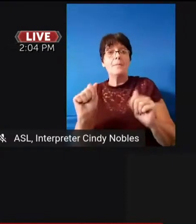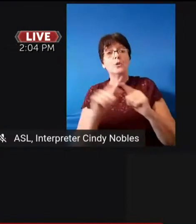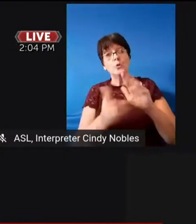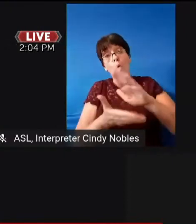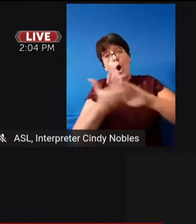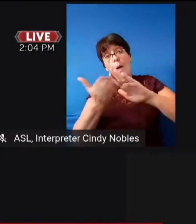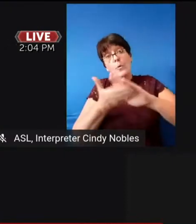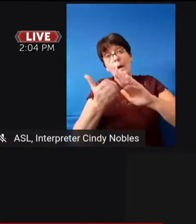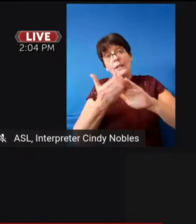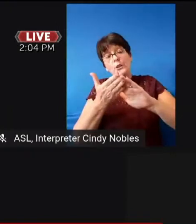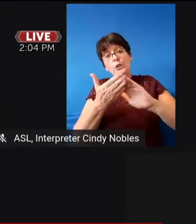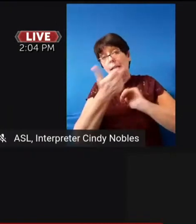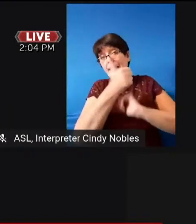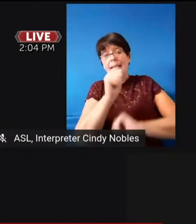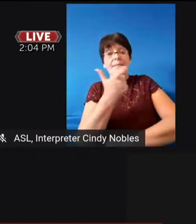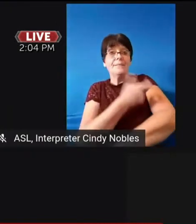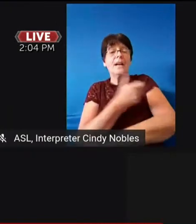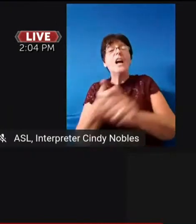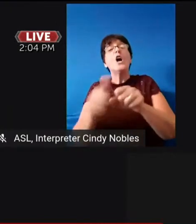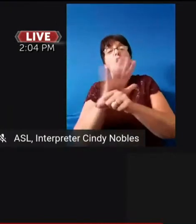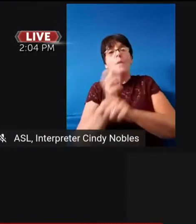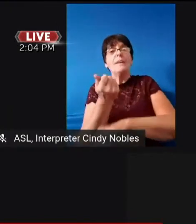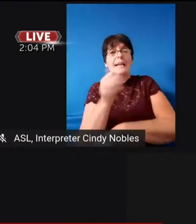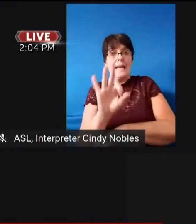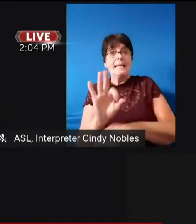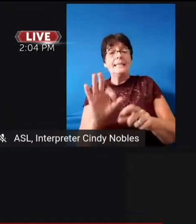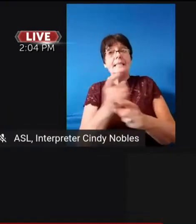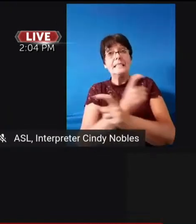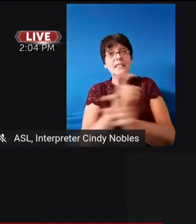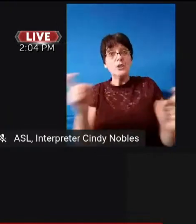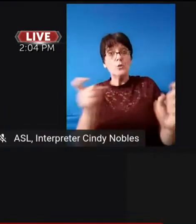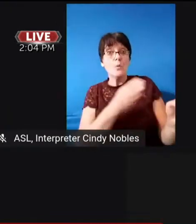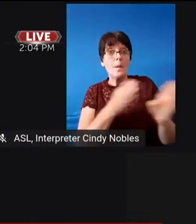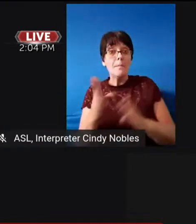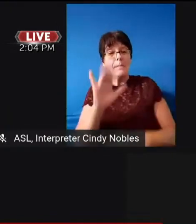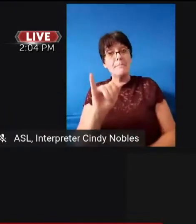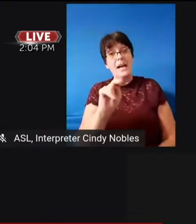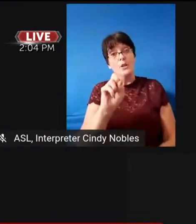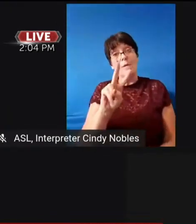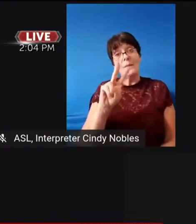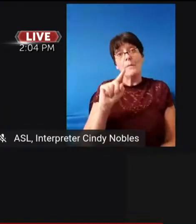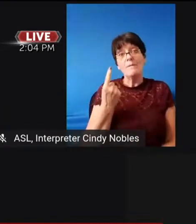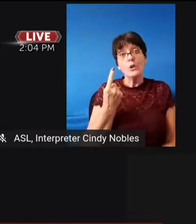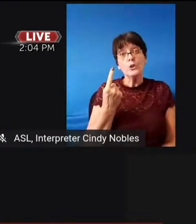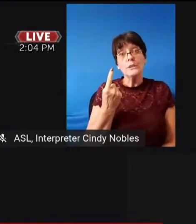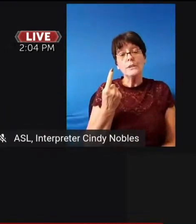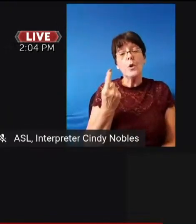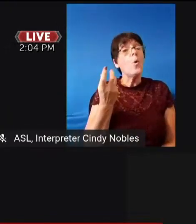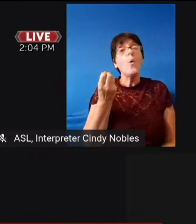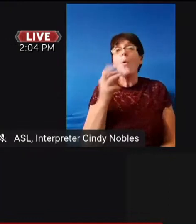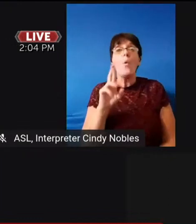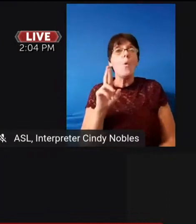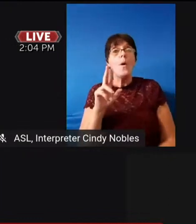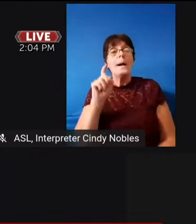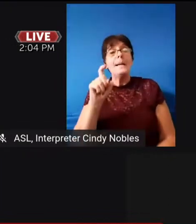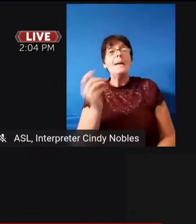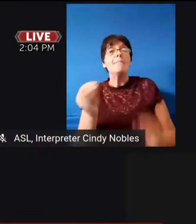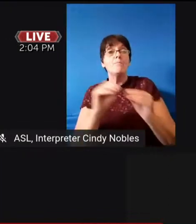operationalize a COVID-19 vaccine distribution plan by November 1, or if you'll need more